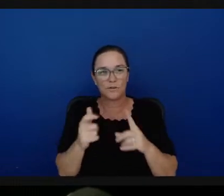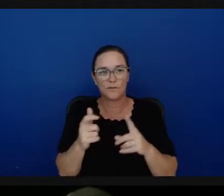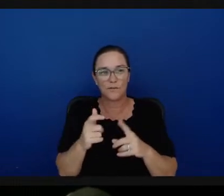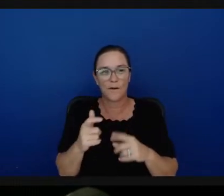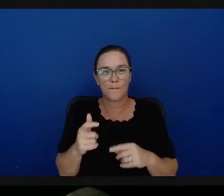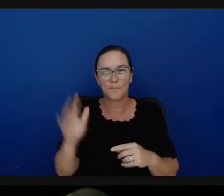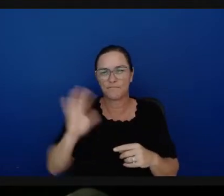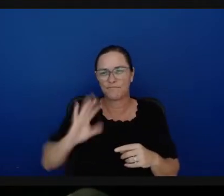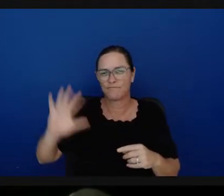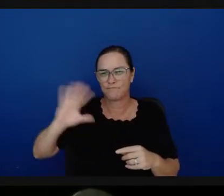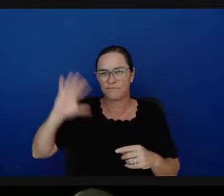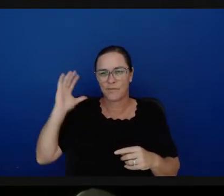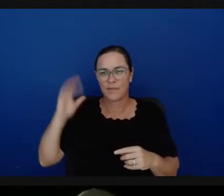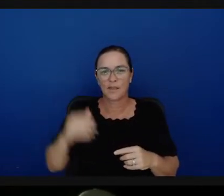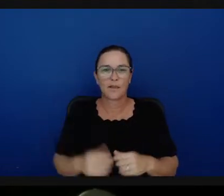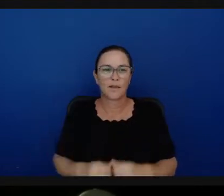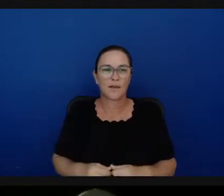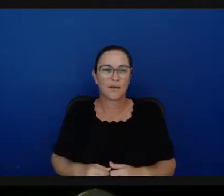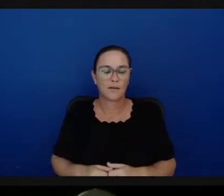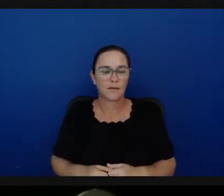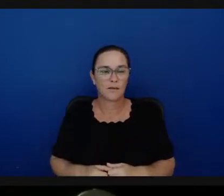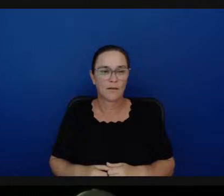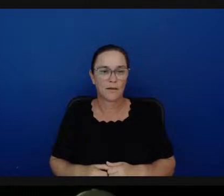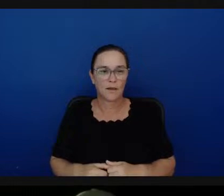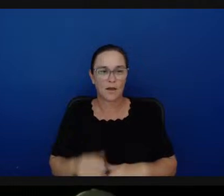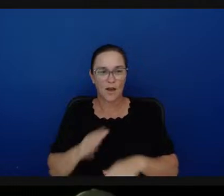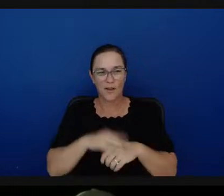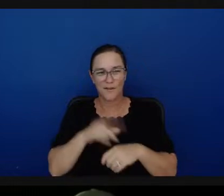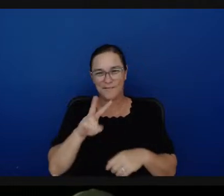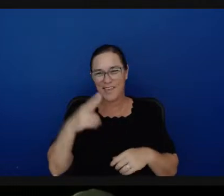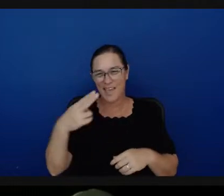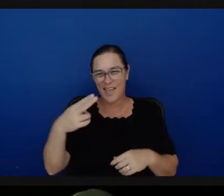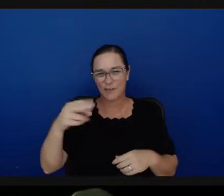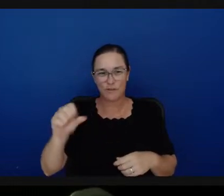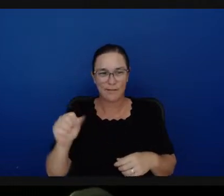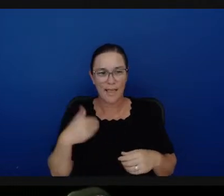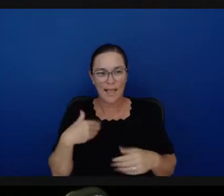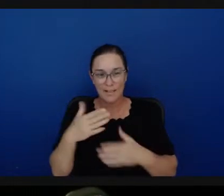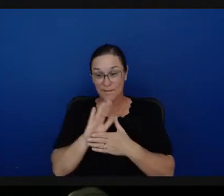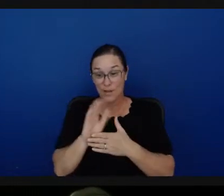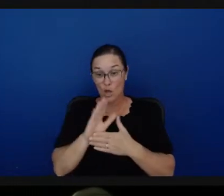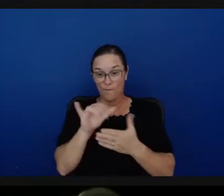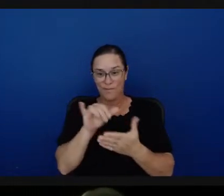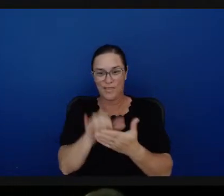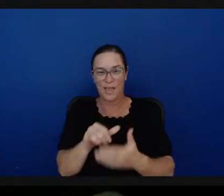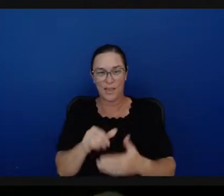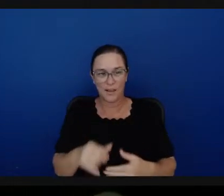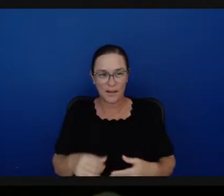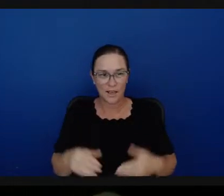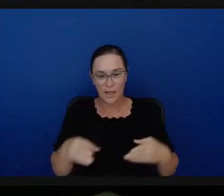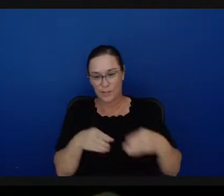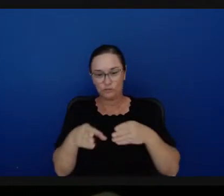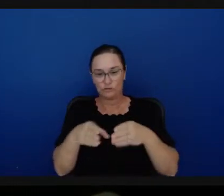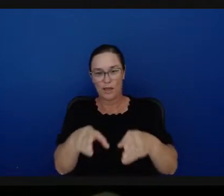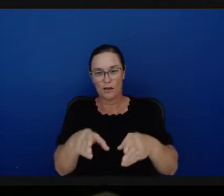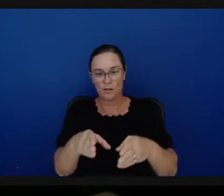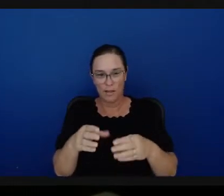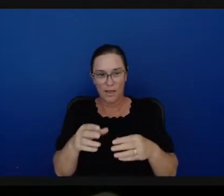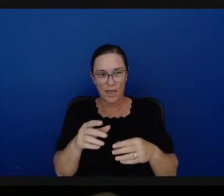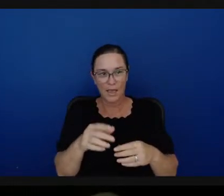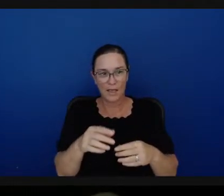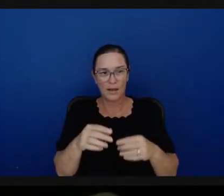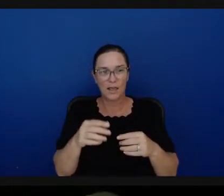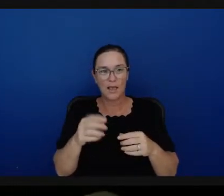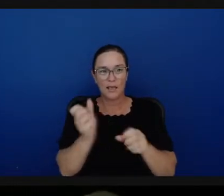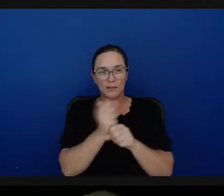that used to put out all the USGS updates on VHS, right? That has a video of exactly that, the lava channel and the Pele's hair is forming one after another